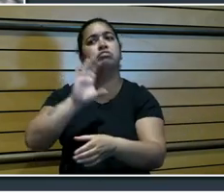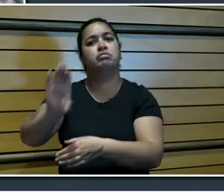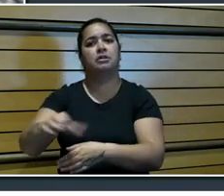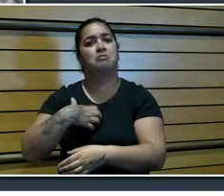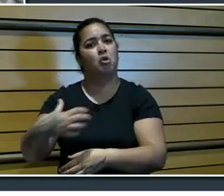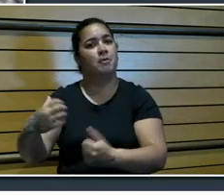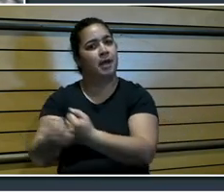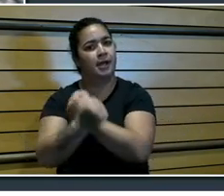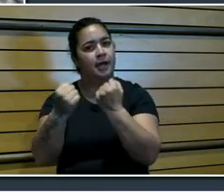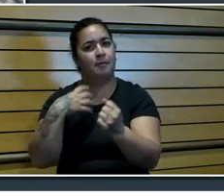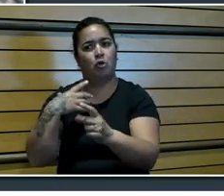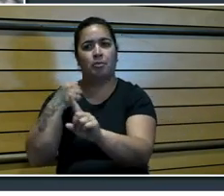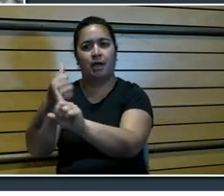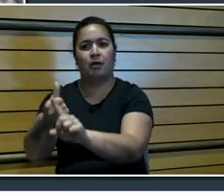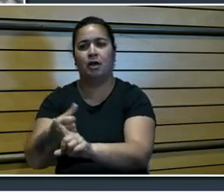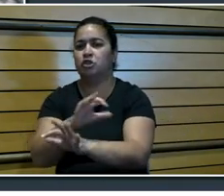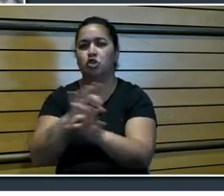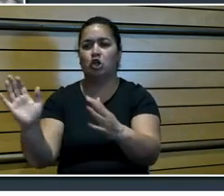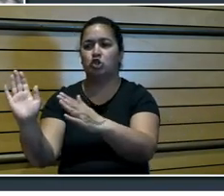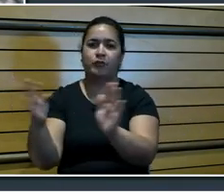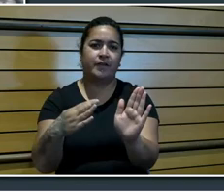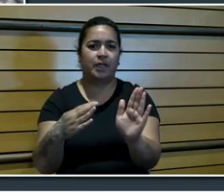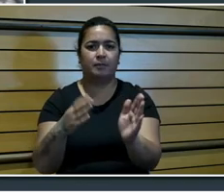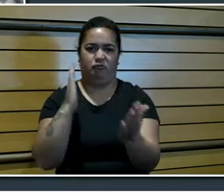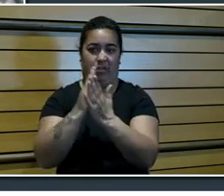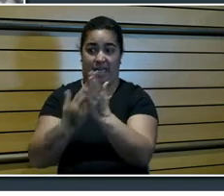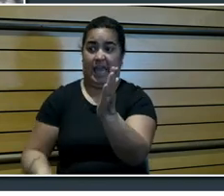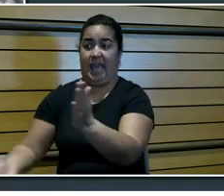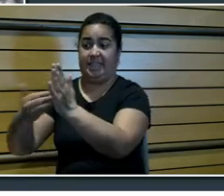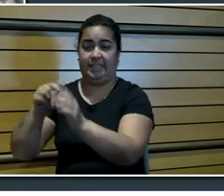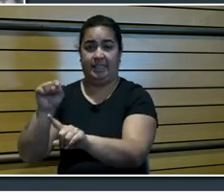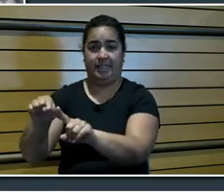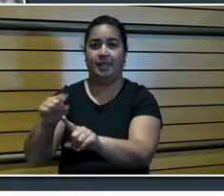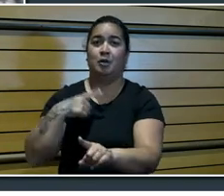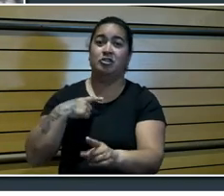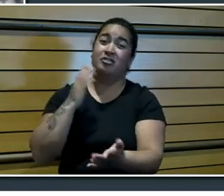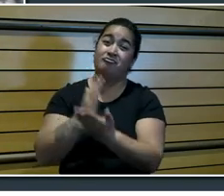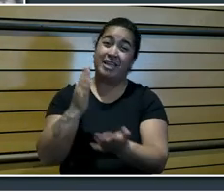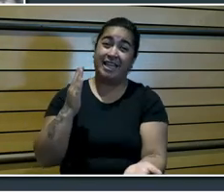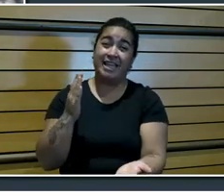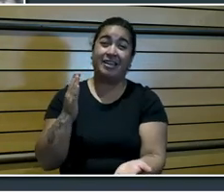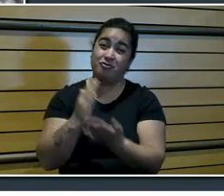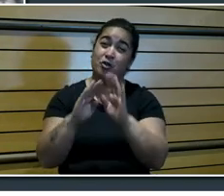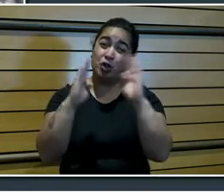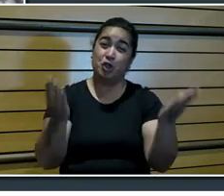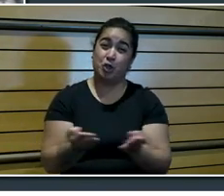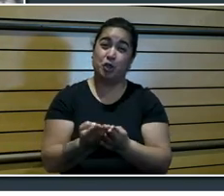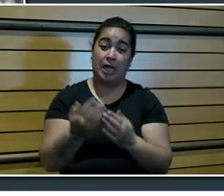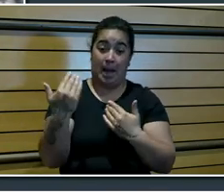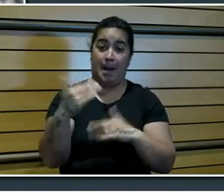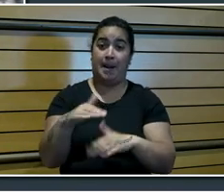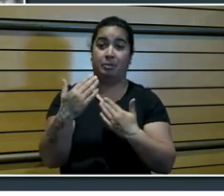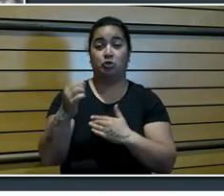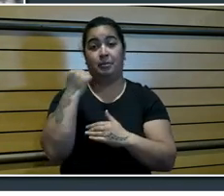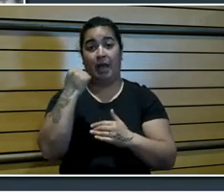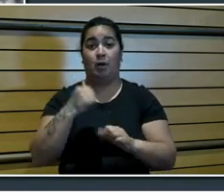wards? It's not necessarily shifting away, it's simply adding, because in reality, there is no limit on power and mana. You add